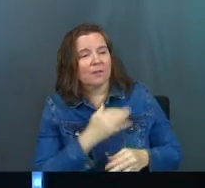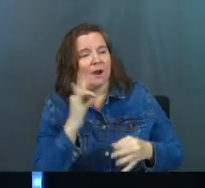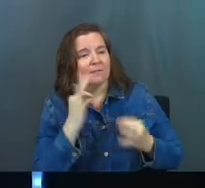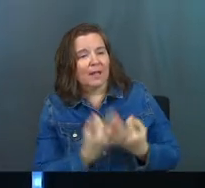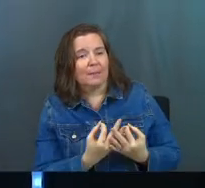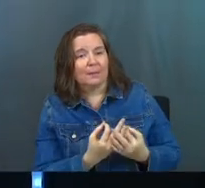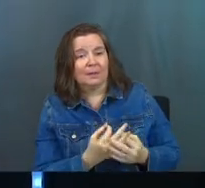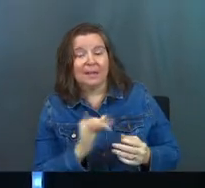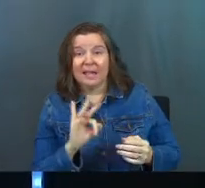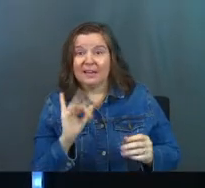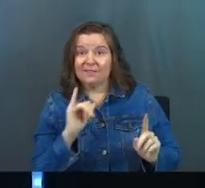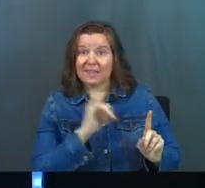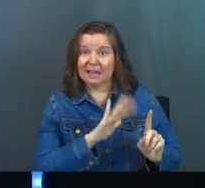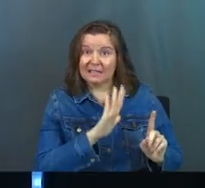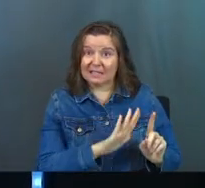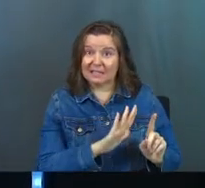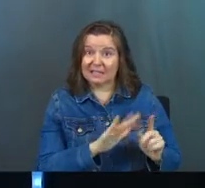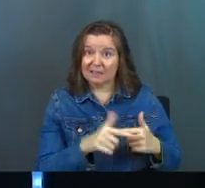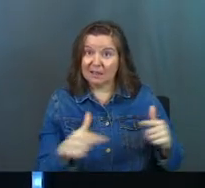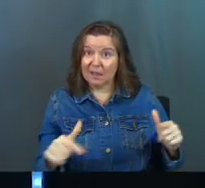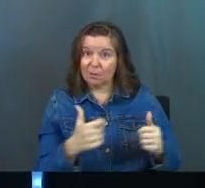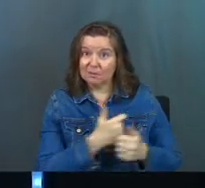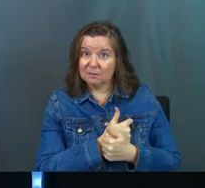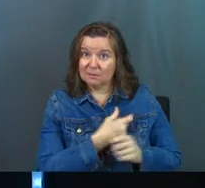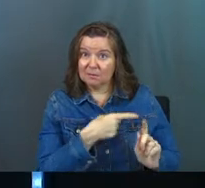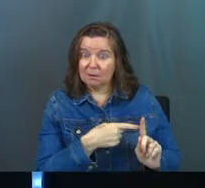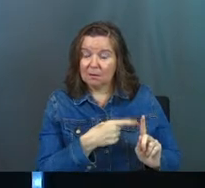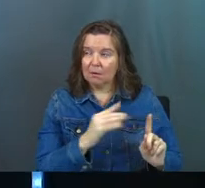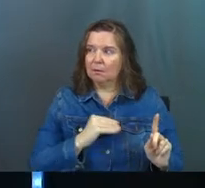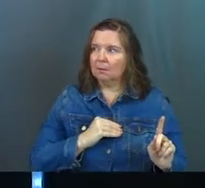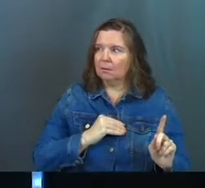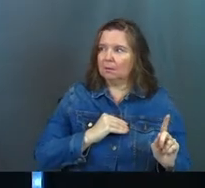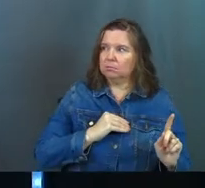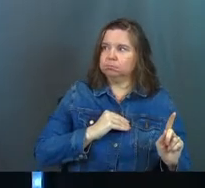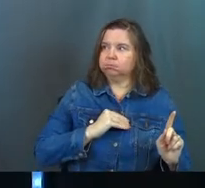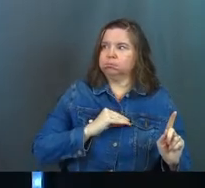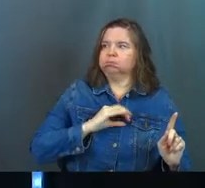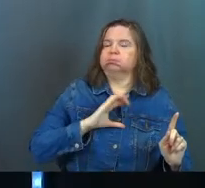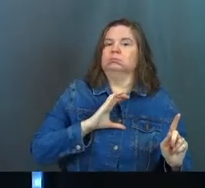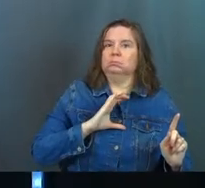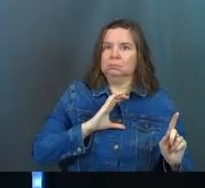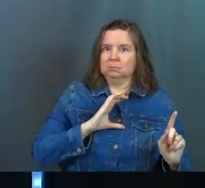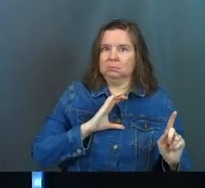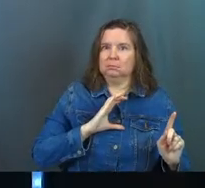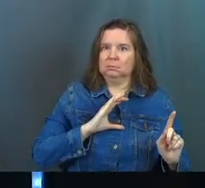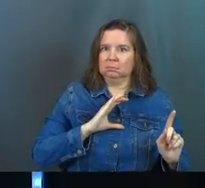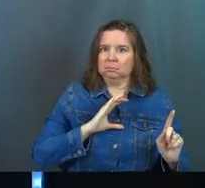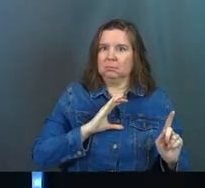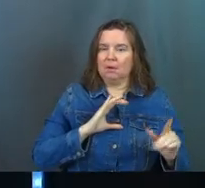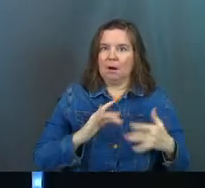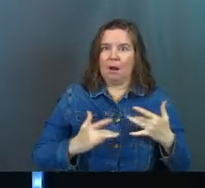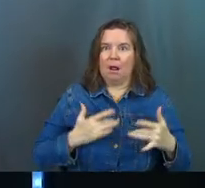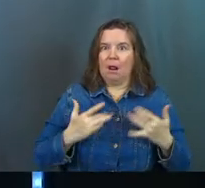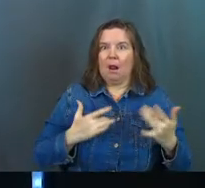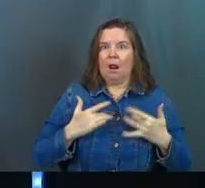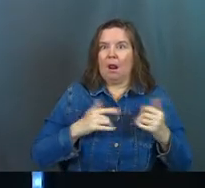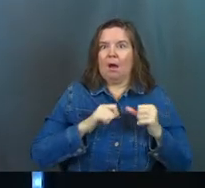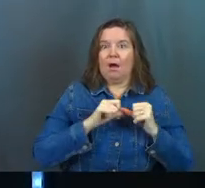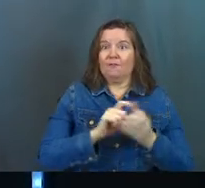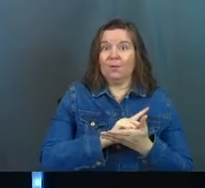our family. You make that speech to him? Oh my gosh. Right? Like he's on cloud nine for a